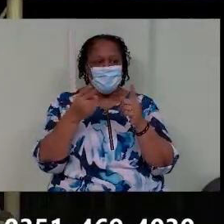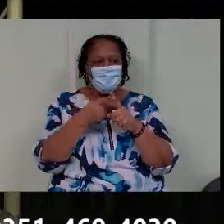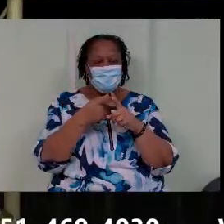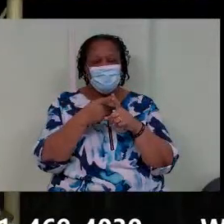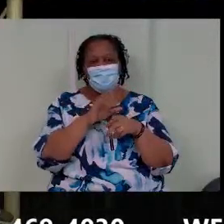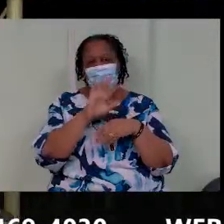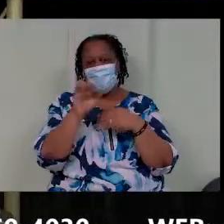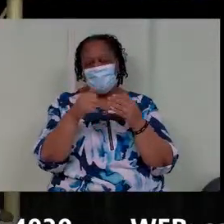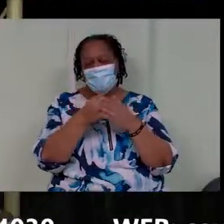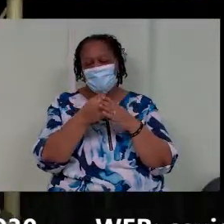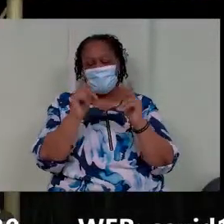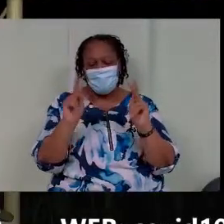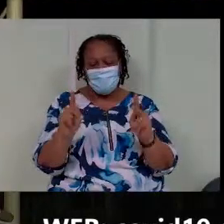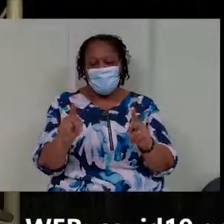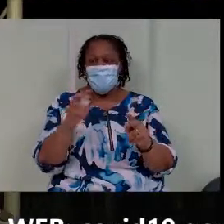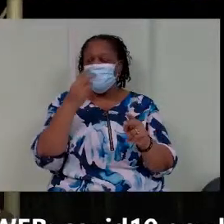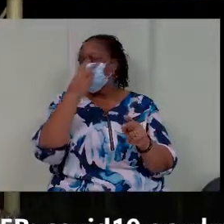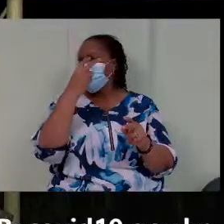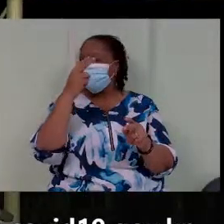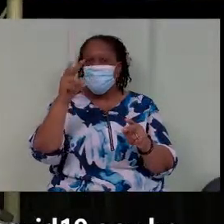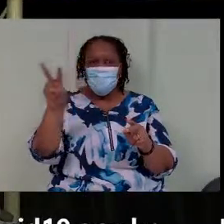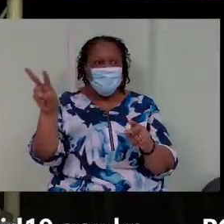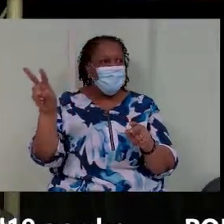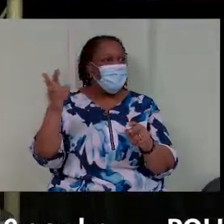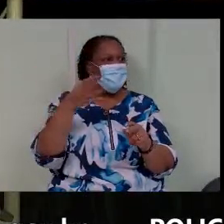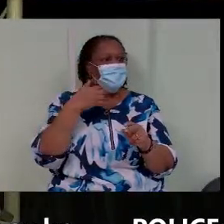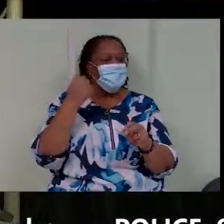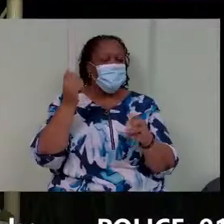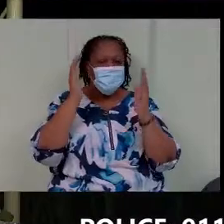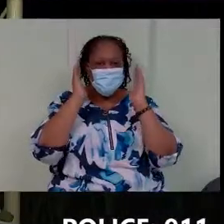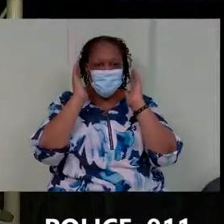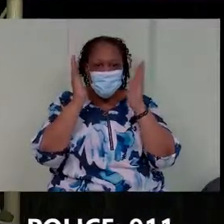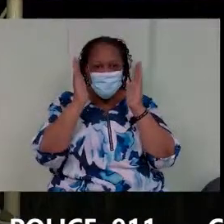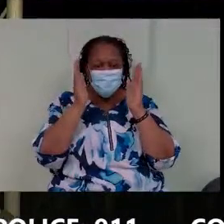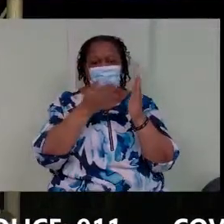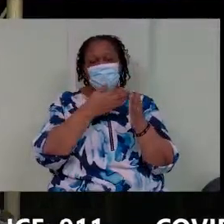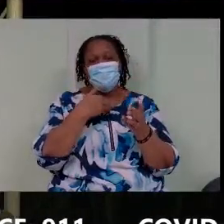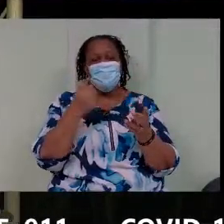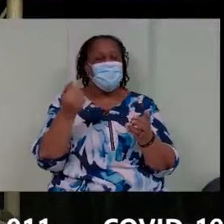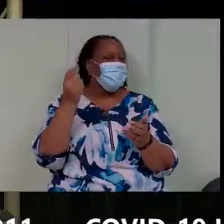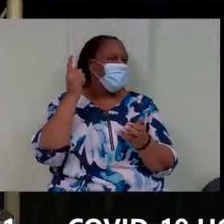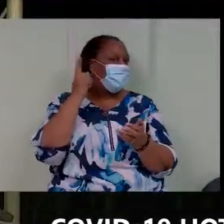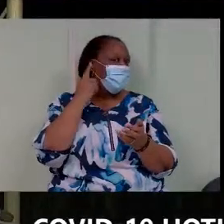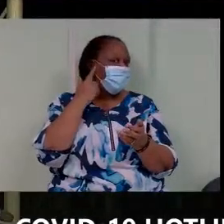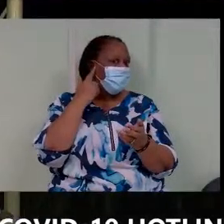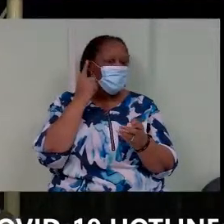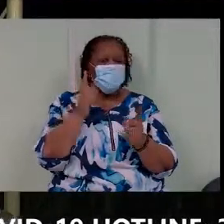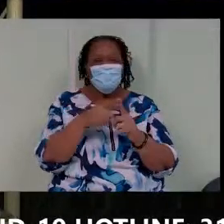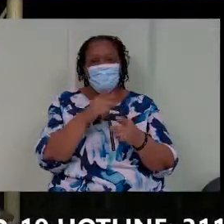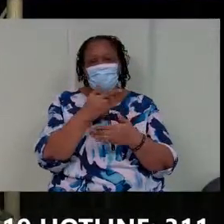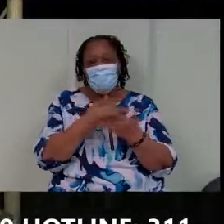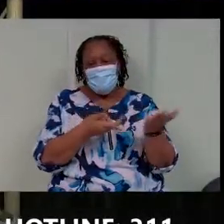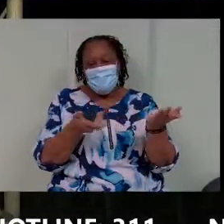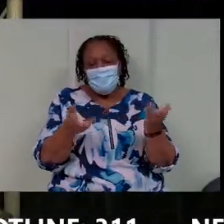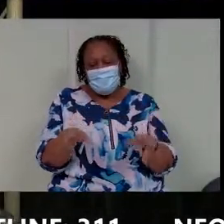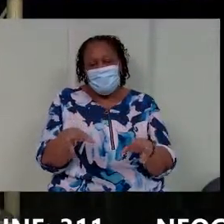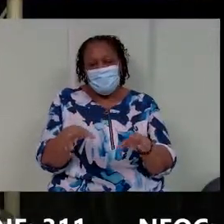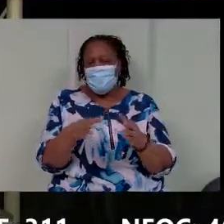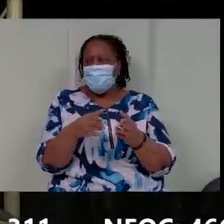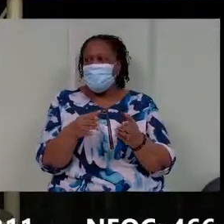audience, who continue to pay attention to what is happening in St. Kitts and Nevis with respect to